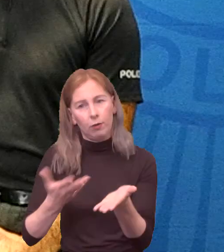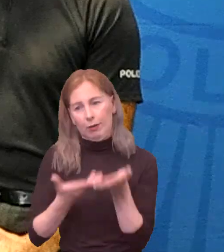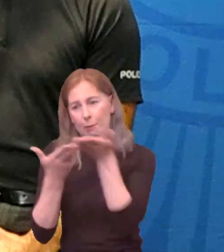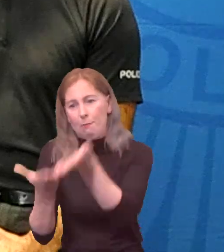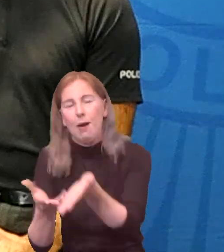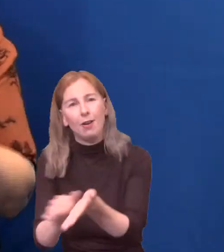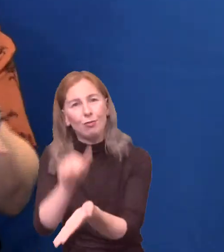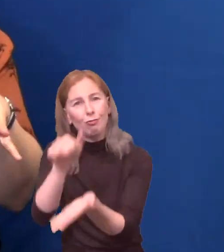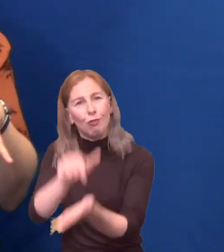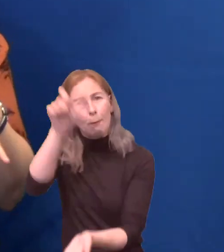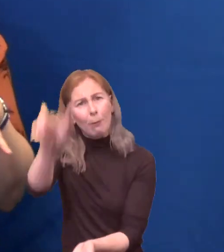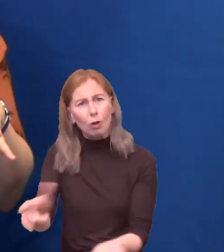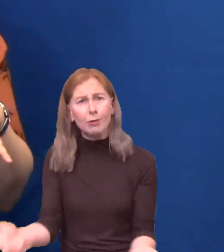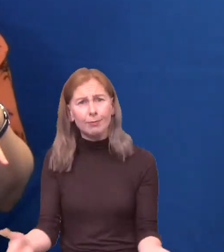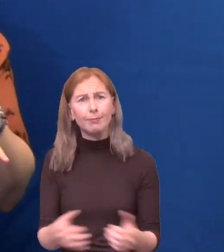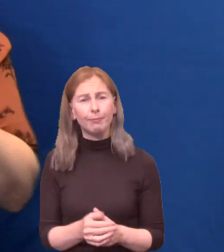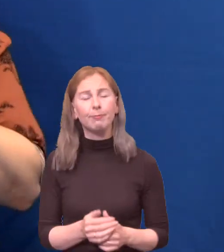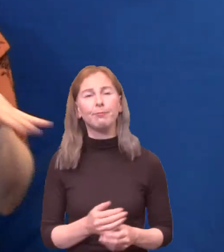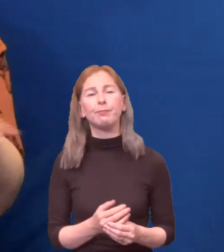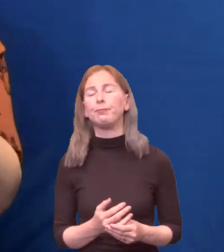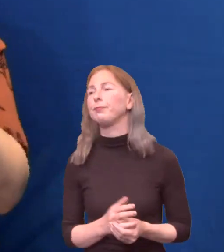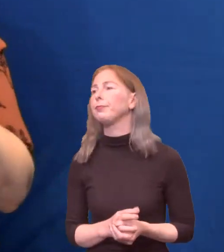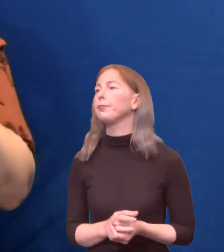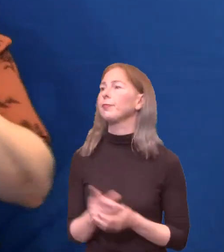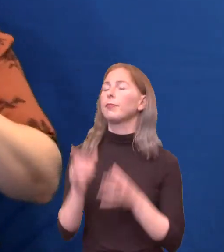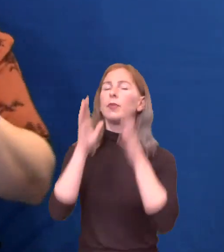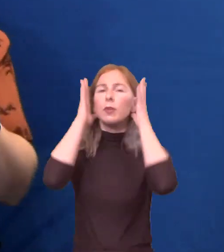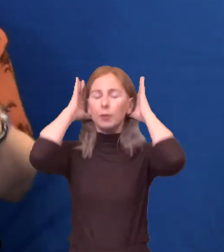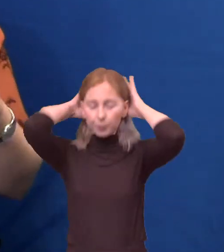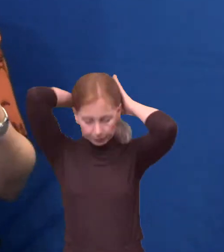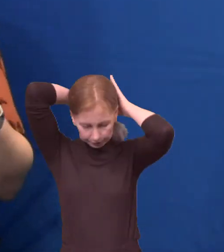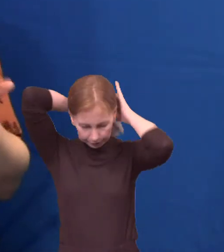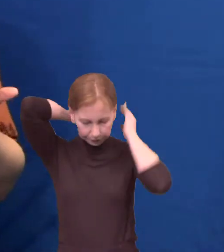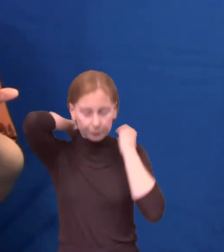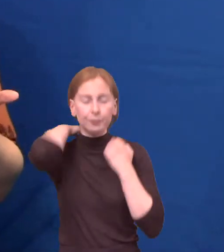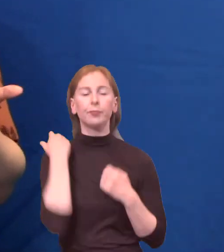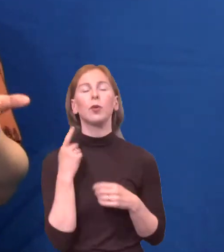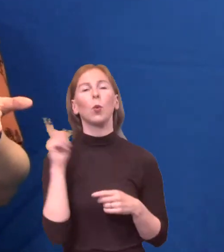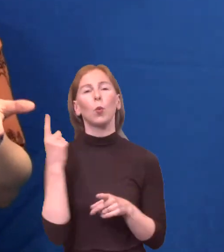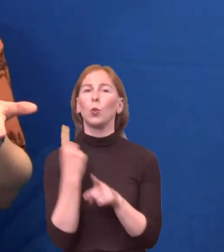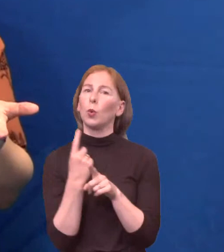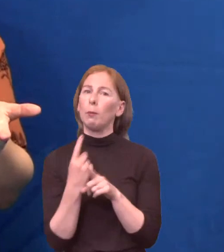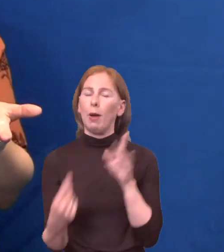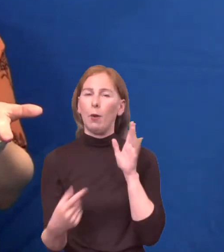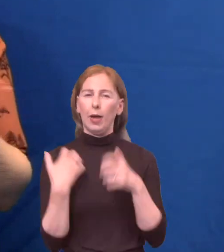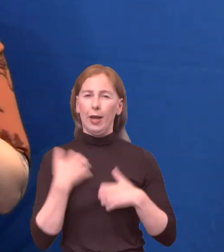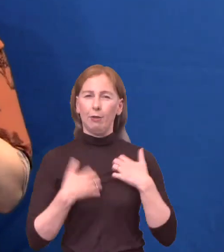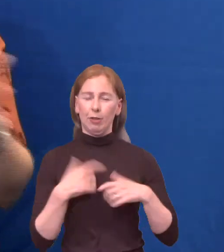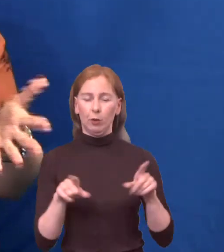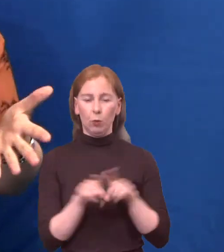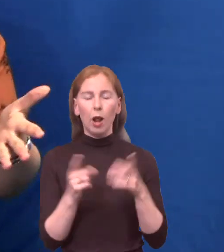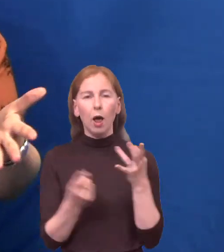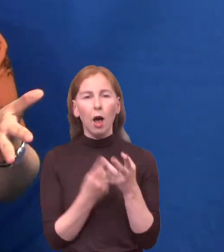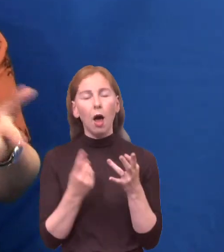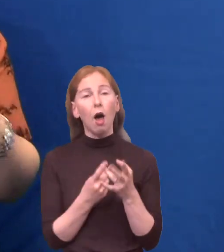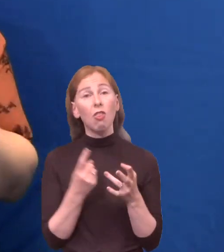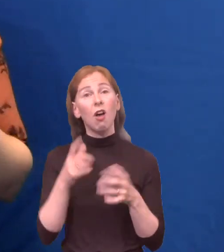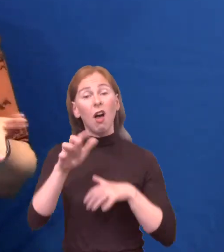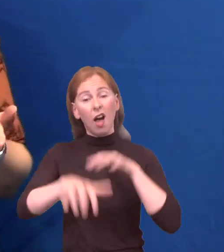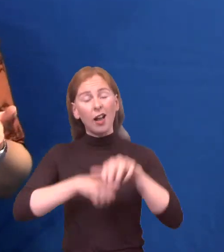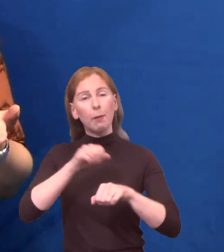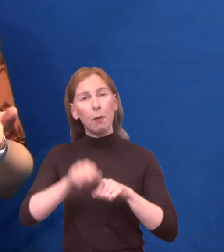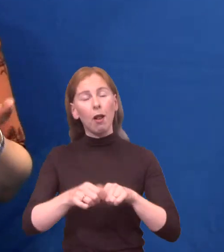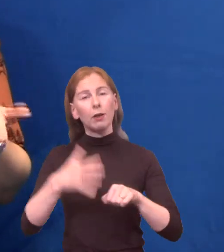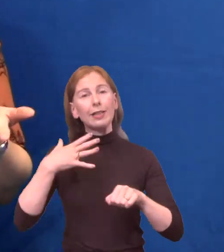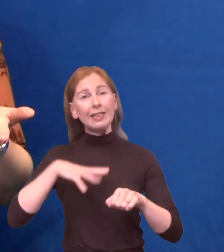date. And I also raised an interesting point in the break when the video was on about other animals need microchips as well, which was something that was new to me,